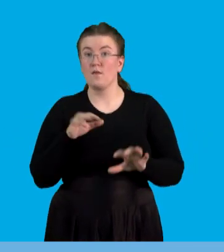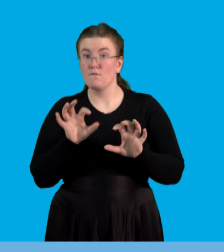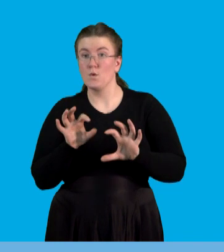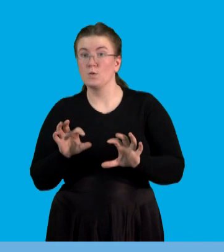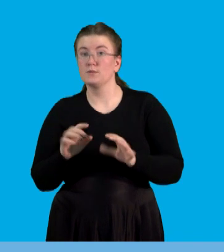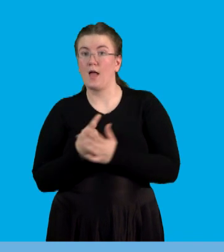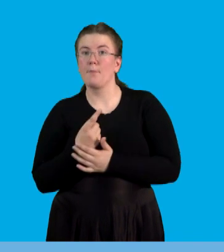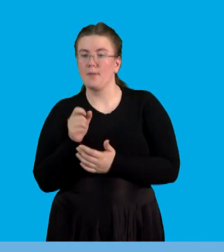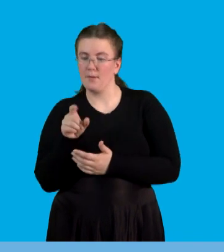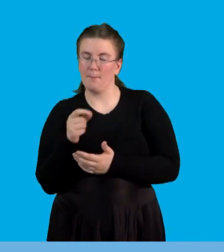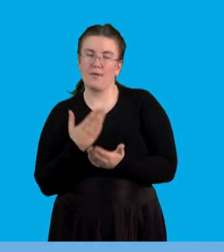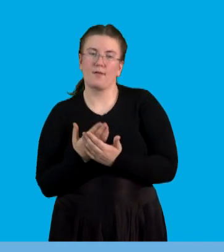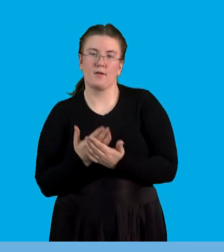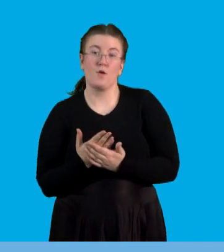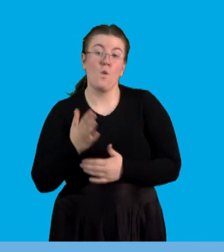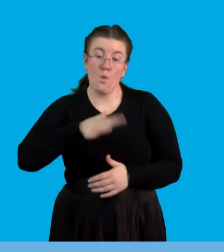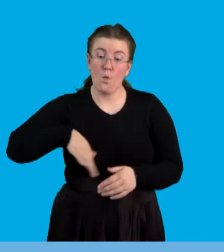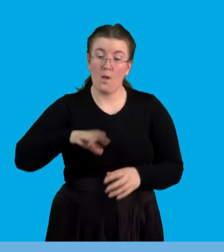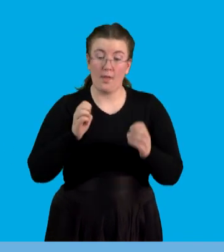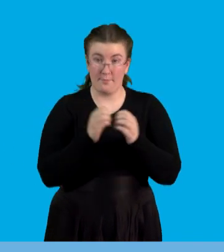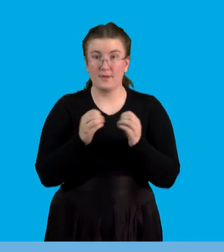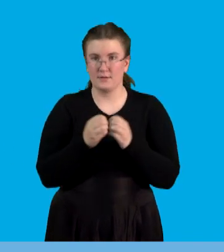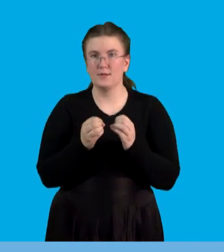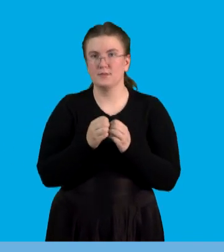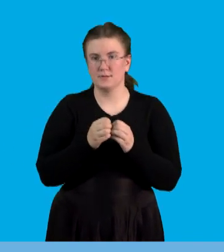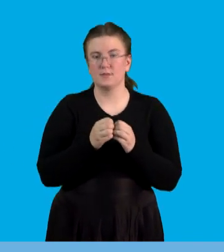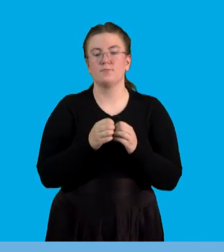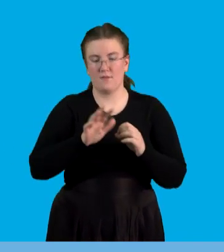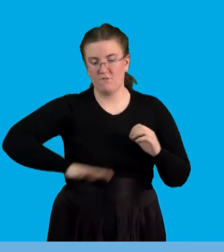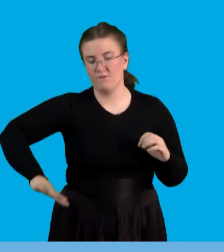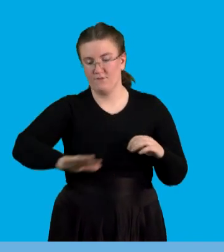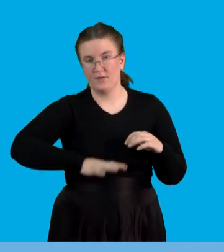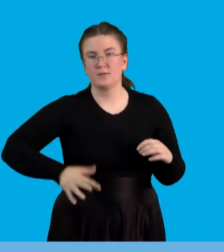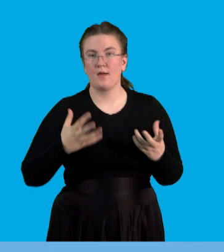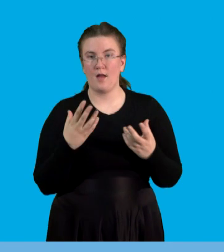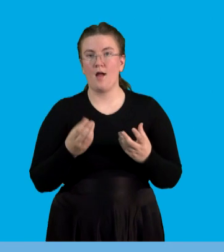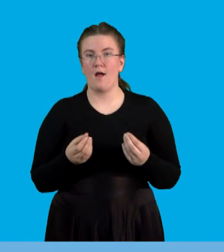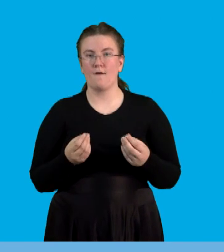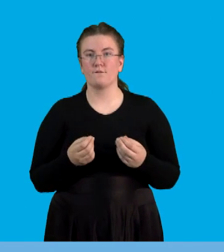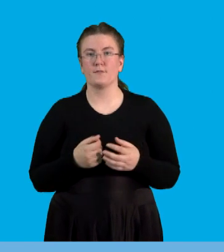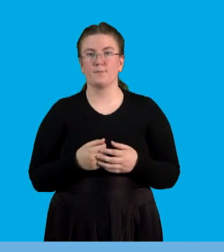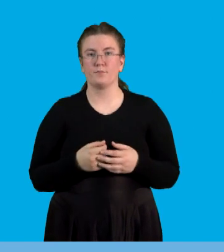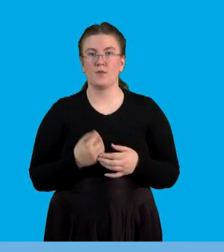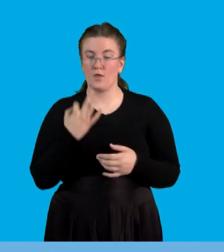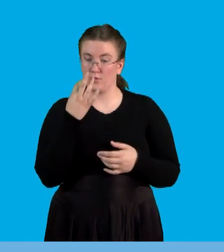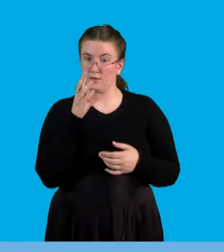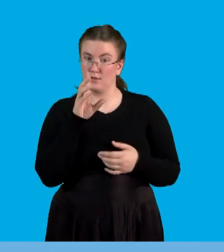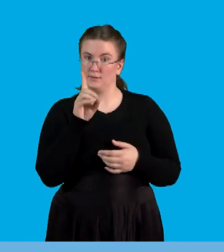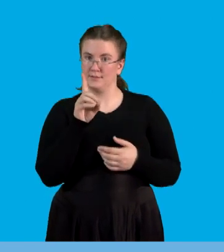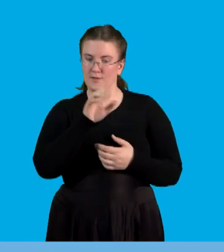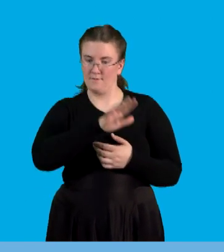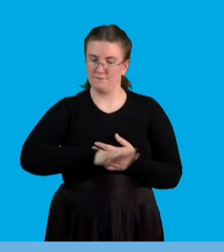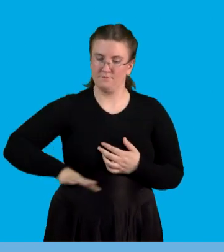there. So all magnets are surrounded by a magnetic field that stretches around in all directions. It is thus